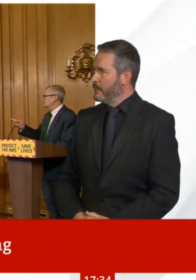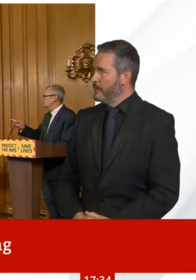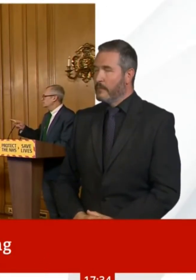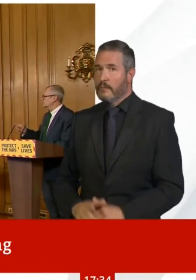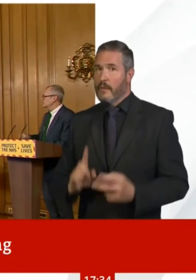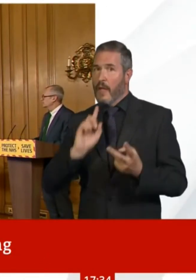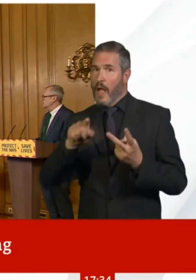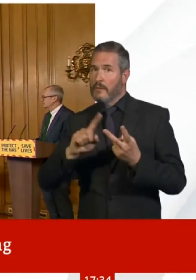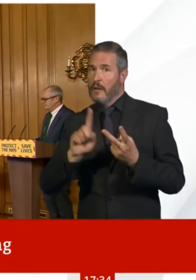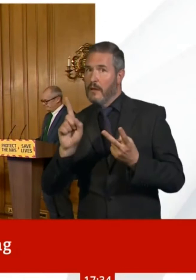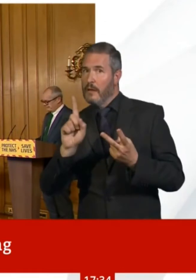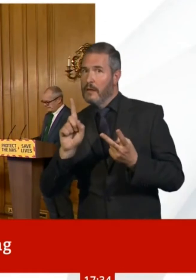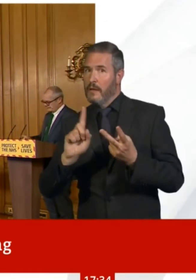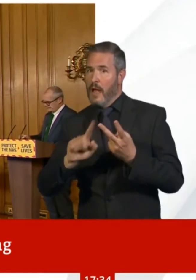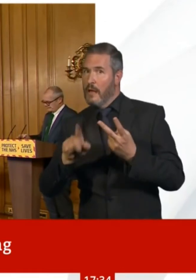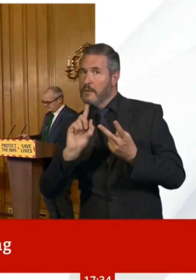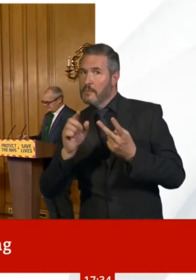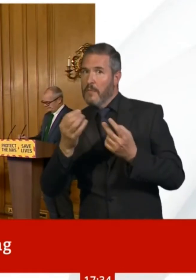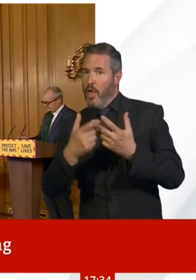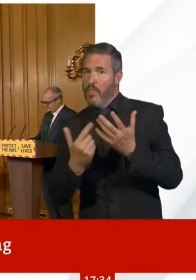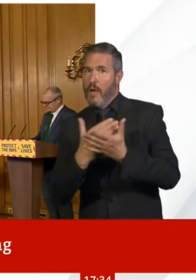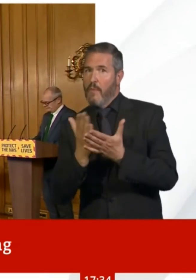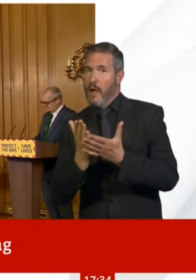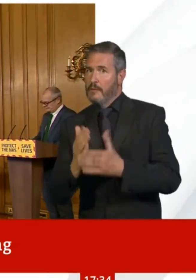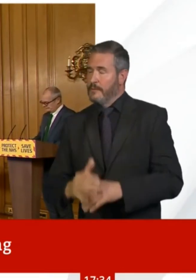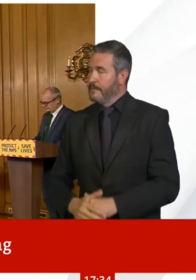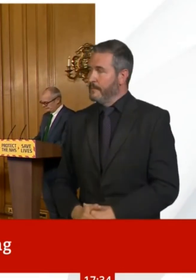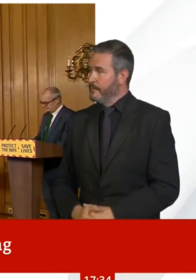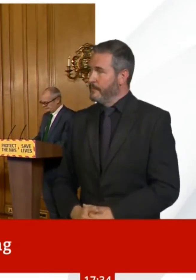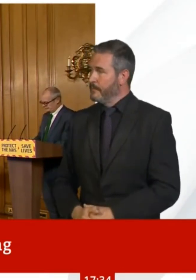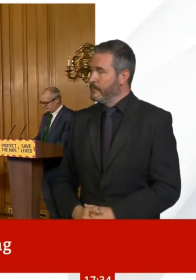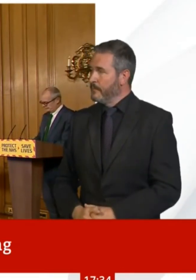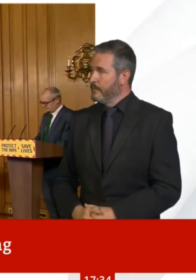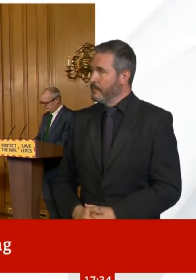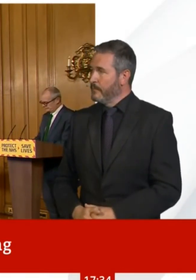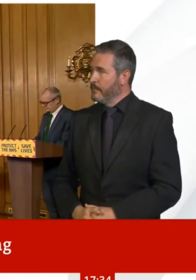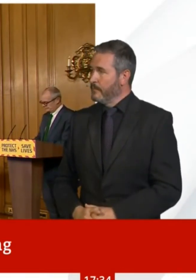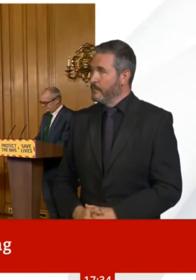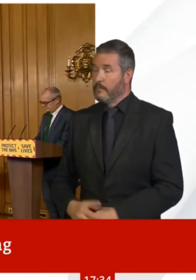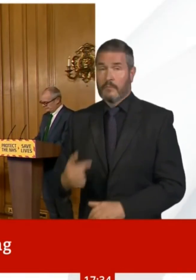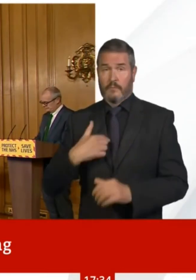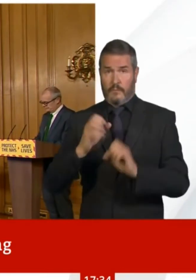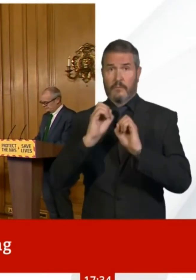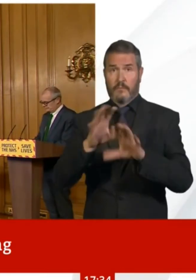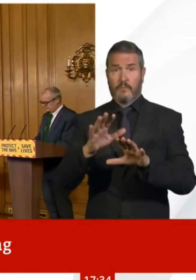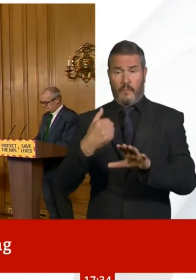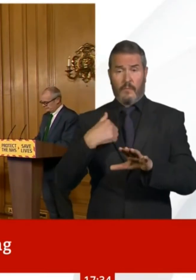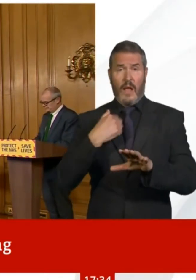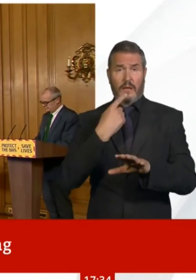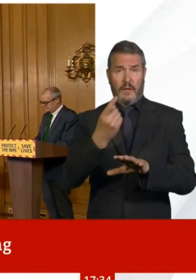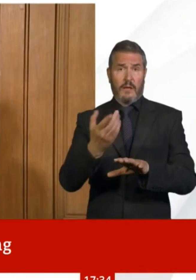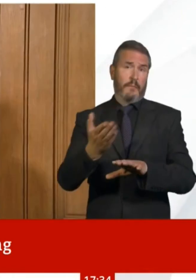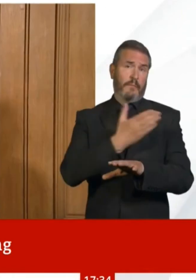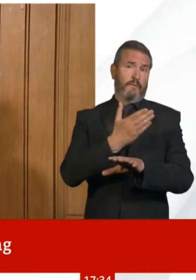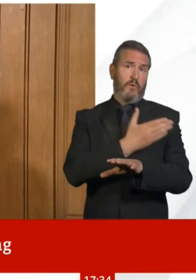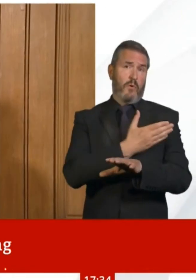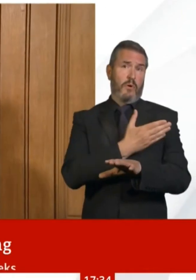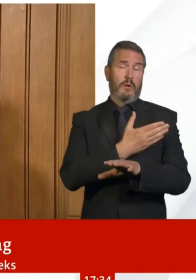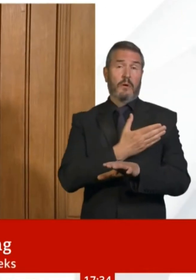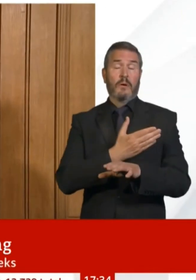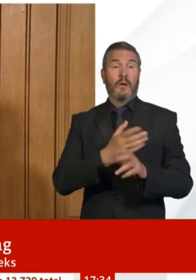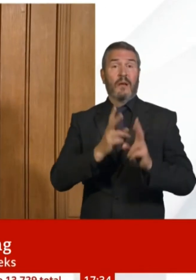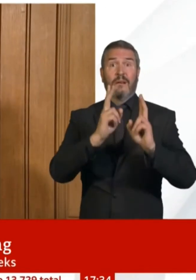think me first, but Patrick might want to add to that. I mean, I've said from the early on, you're absolutely right, that indirect